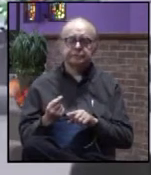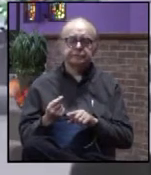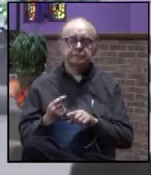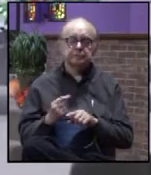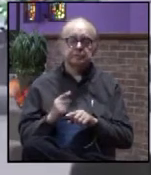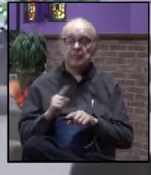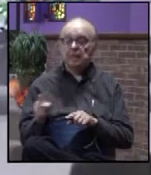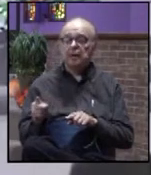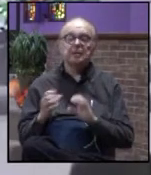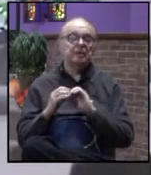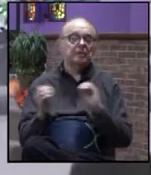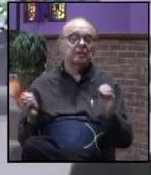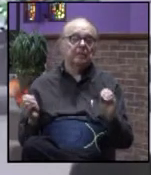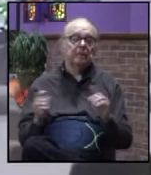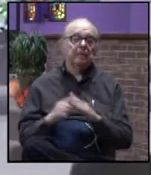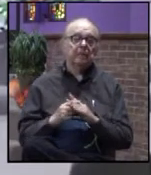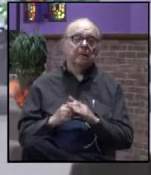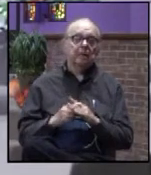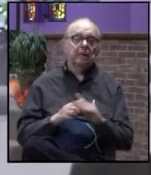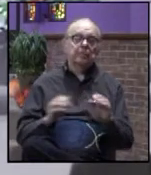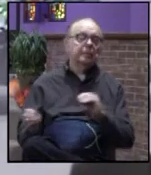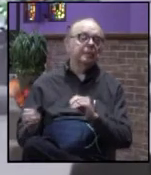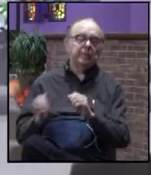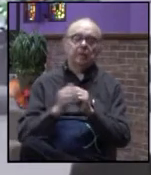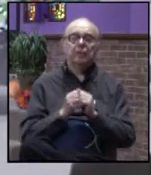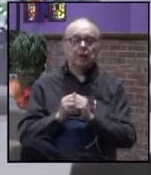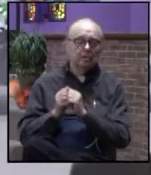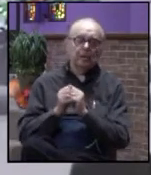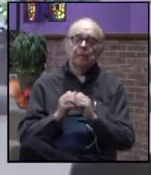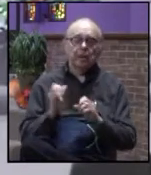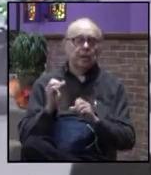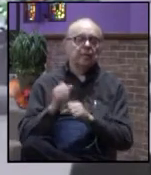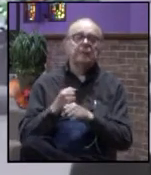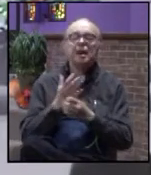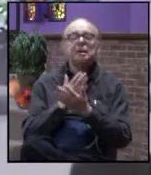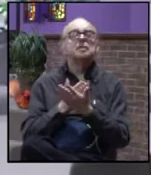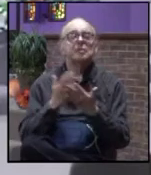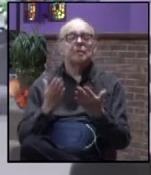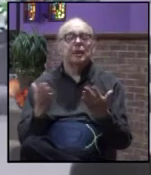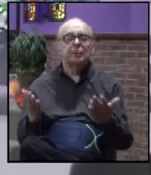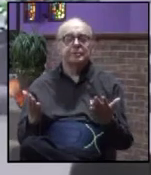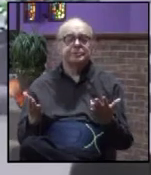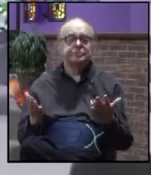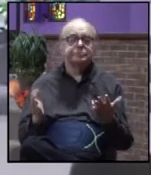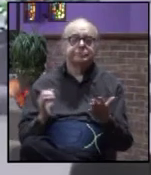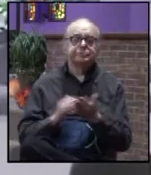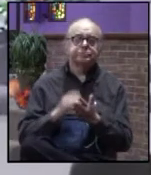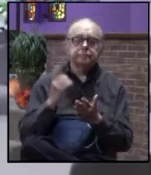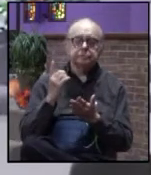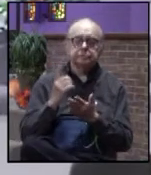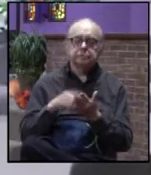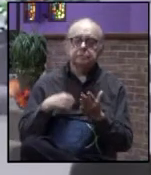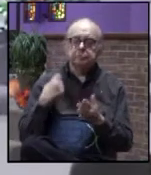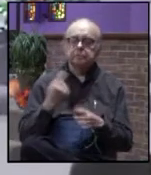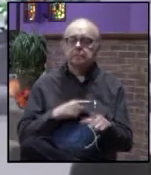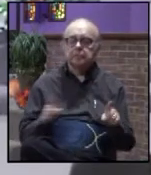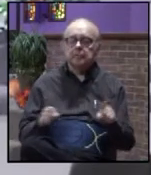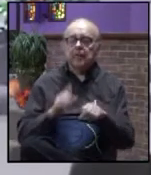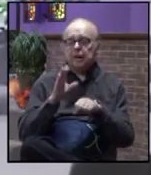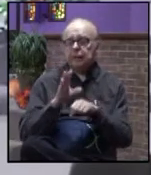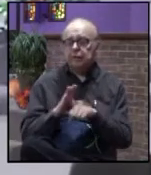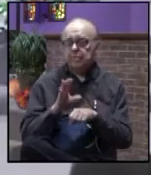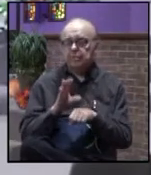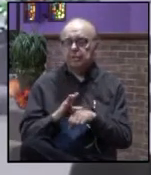they're nothing. But you start putting them all together, they create something. And that's what we as a